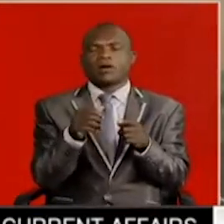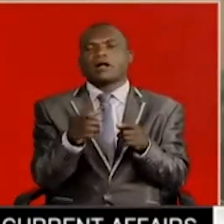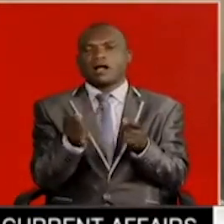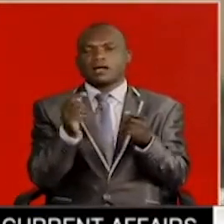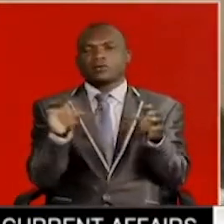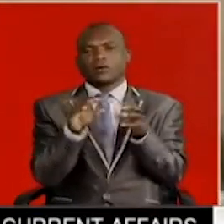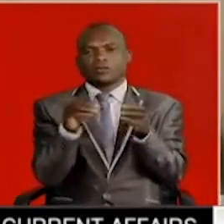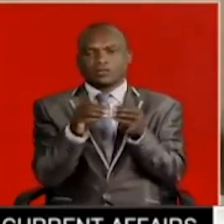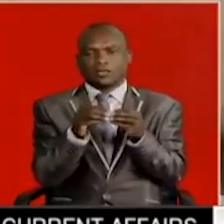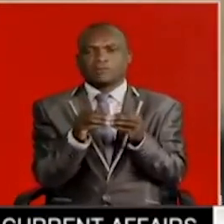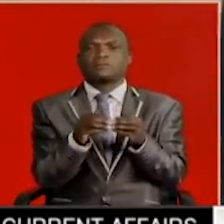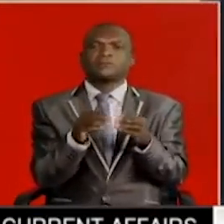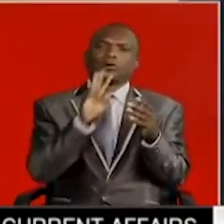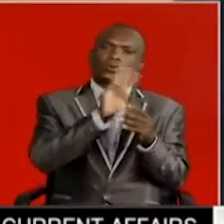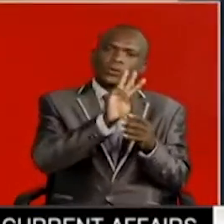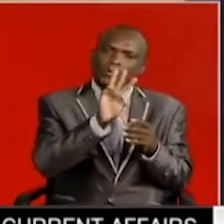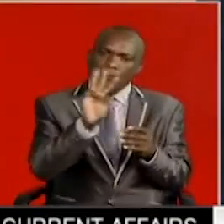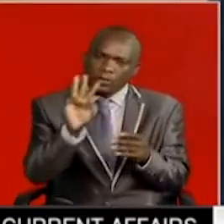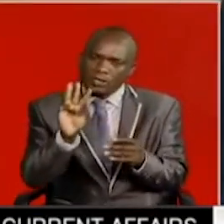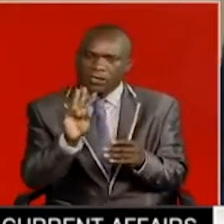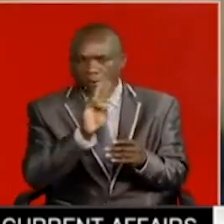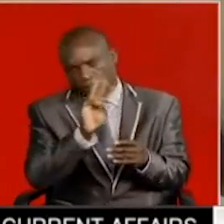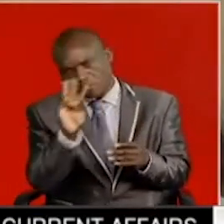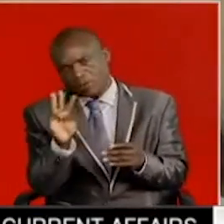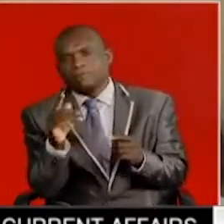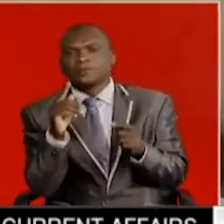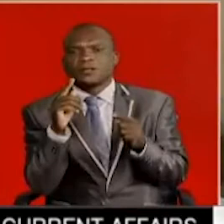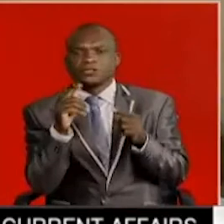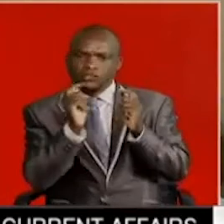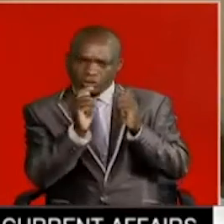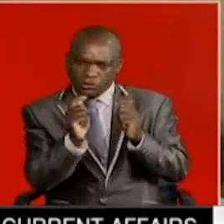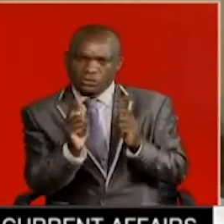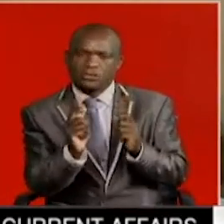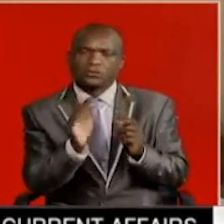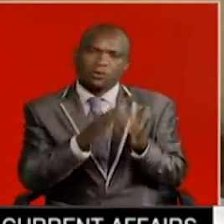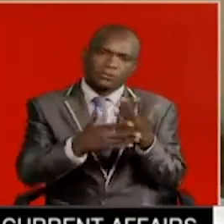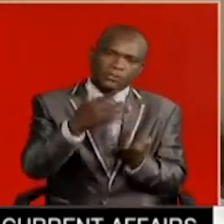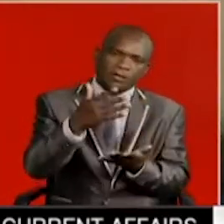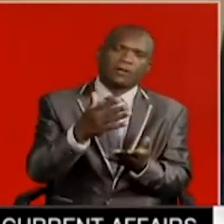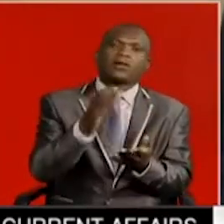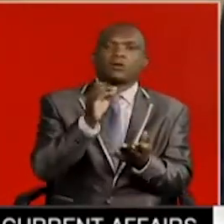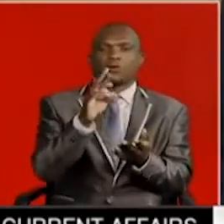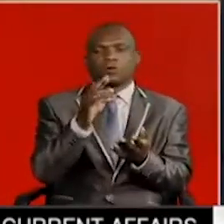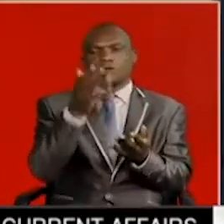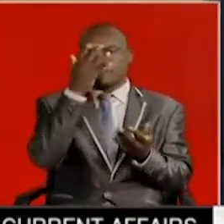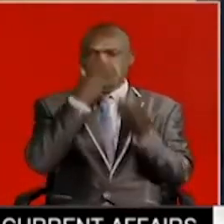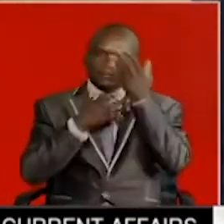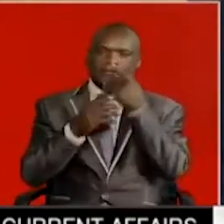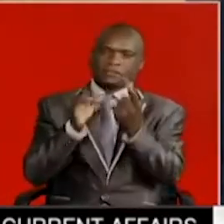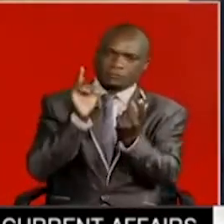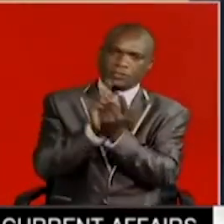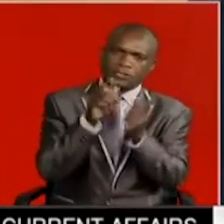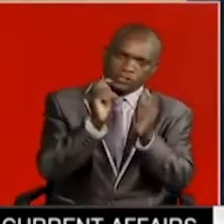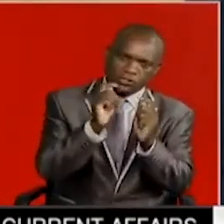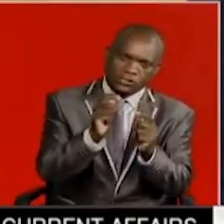of online and in person, are the most common methods which will be used